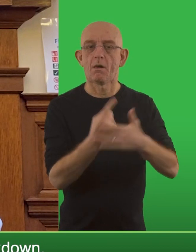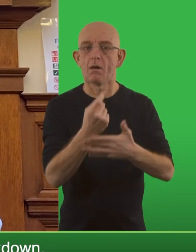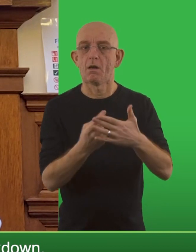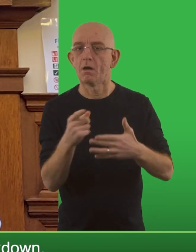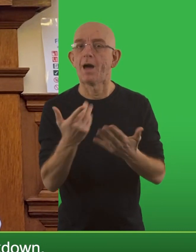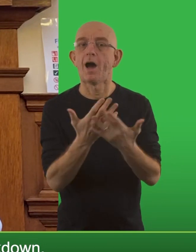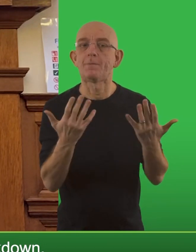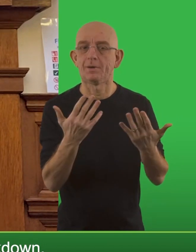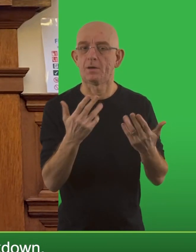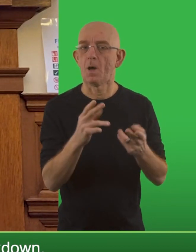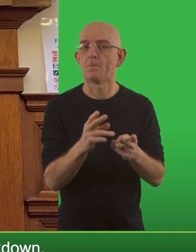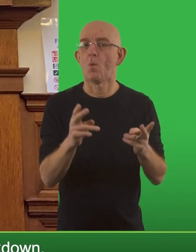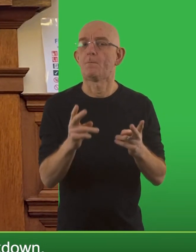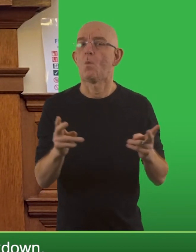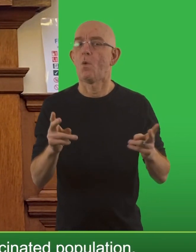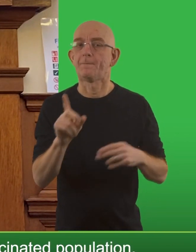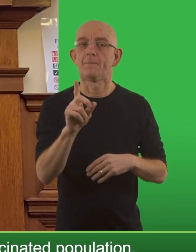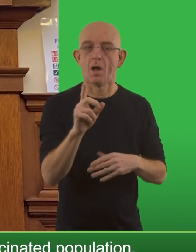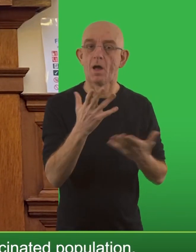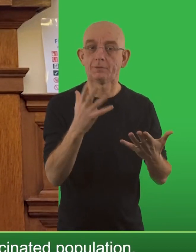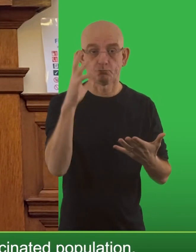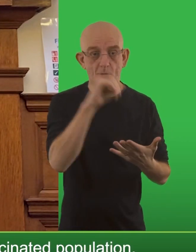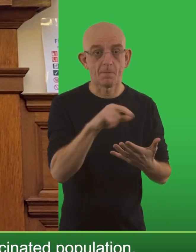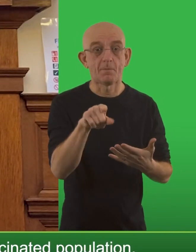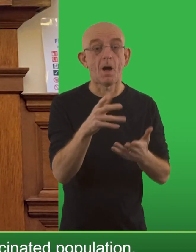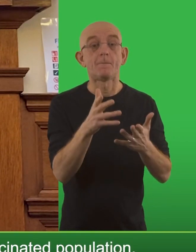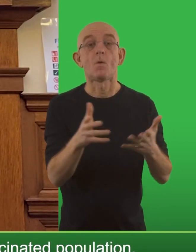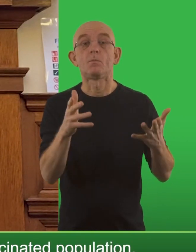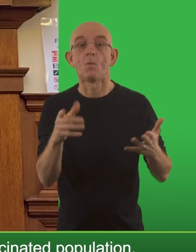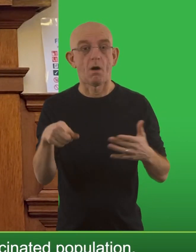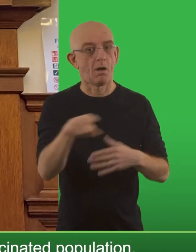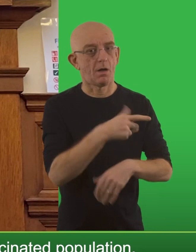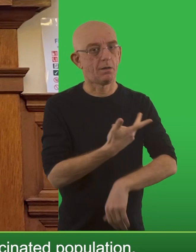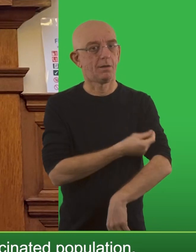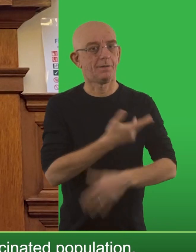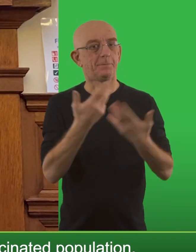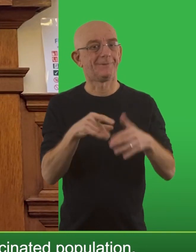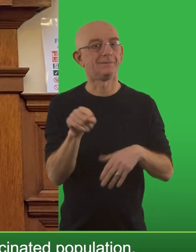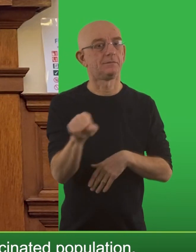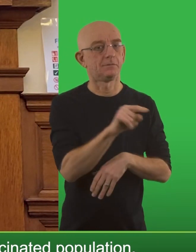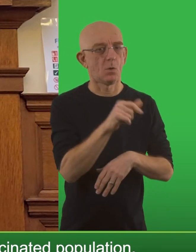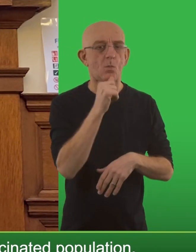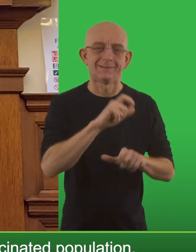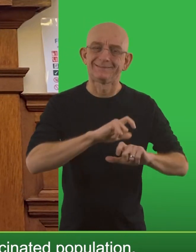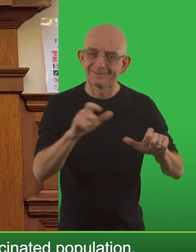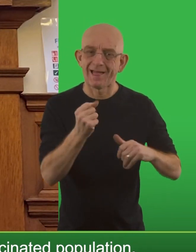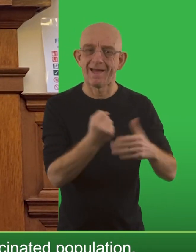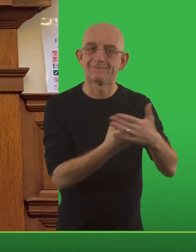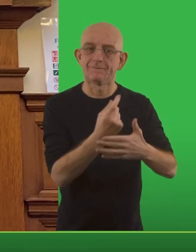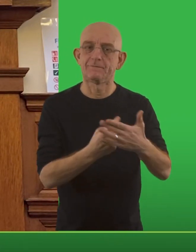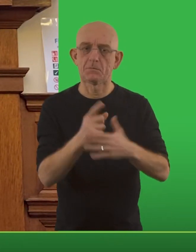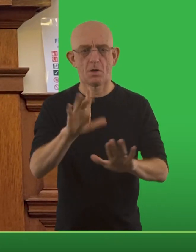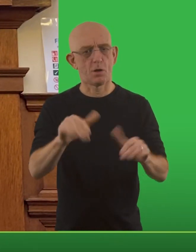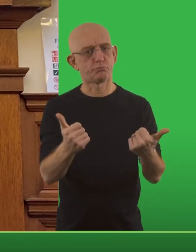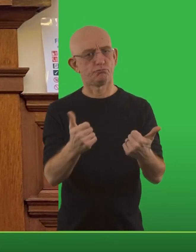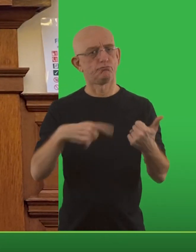in cases. But remember, that's an increase in cases in a well-vaccinated population. There will still be some cases, however. We're in good